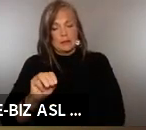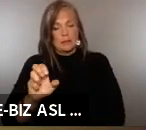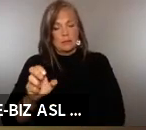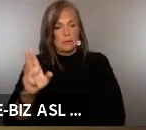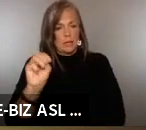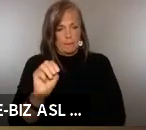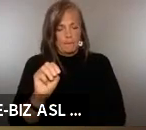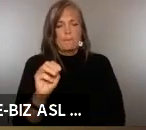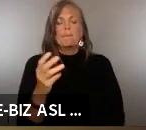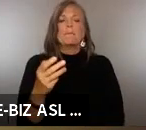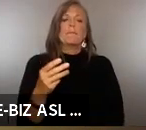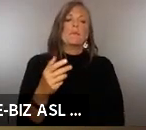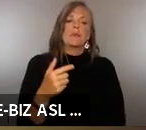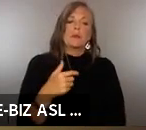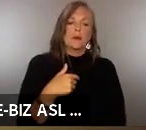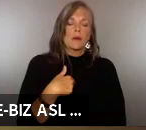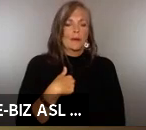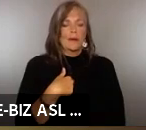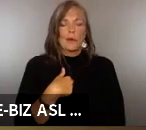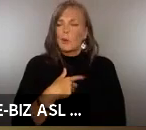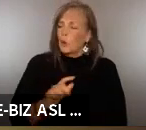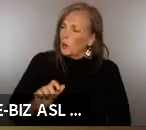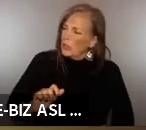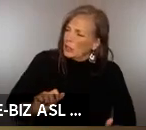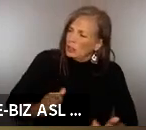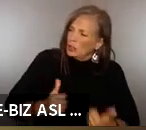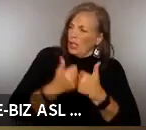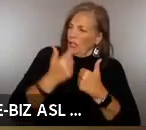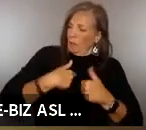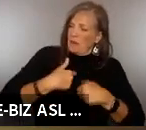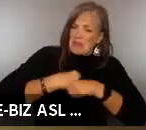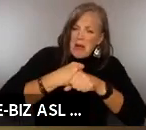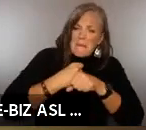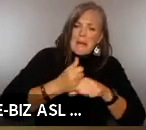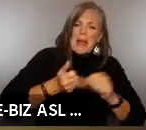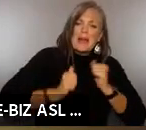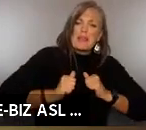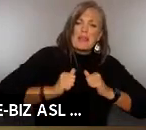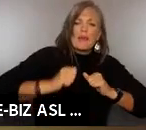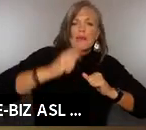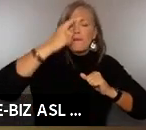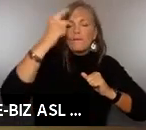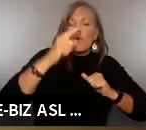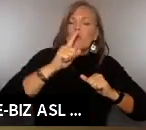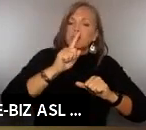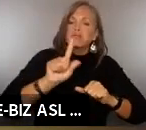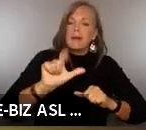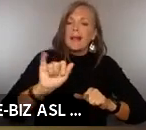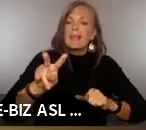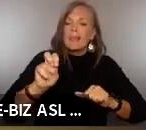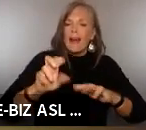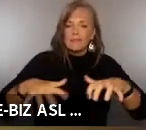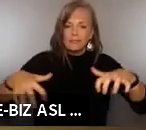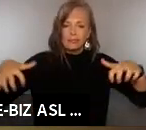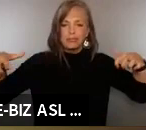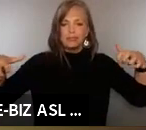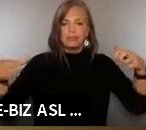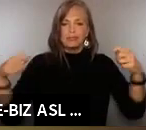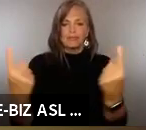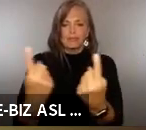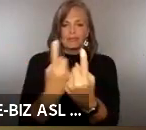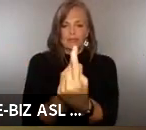me. I am a live theater maker and I'm used to developing work in person, and so